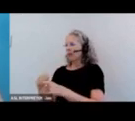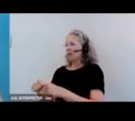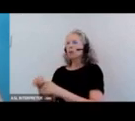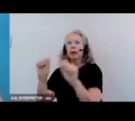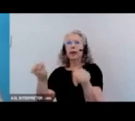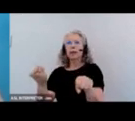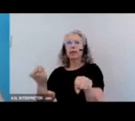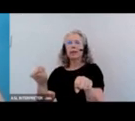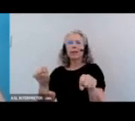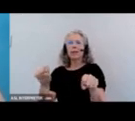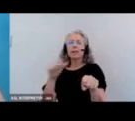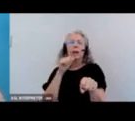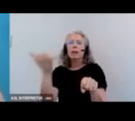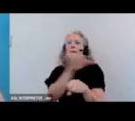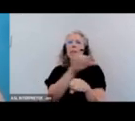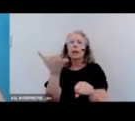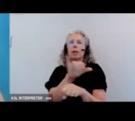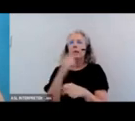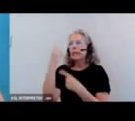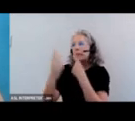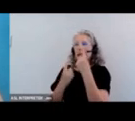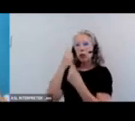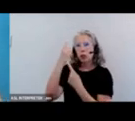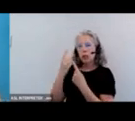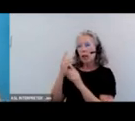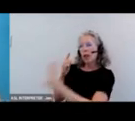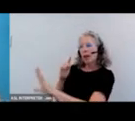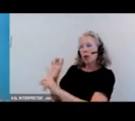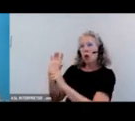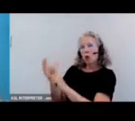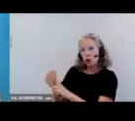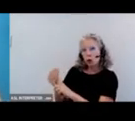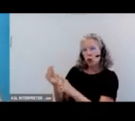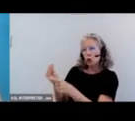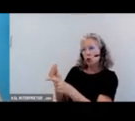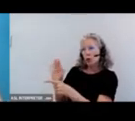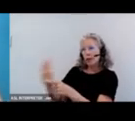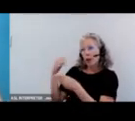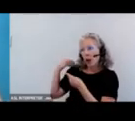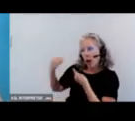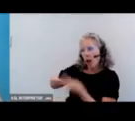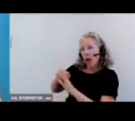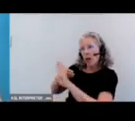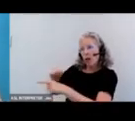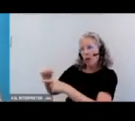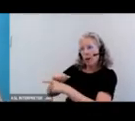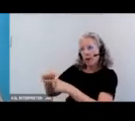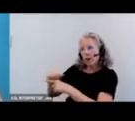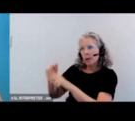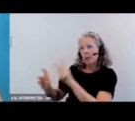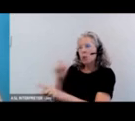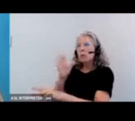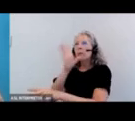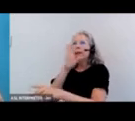language, but that is not the same as considering the culture and heritage and cultural practices of the people who speak that